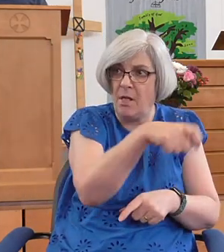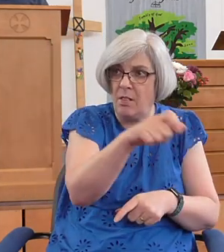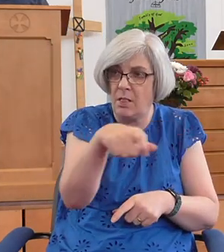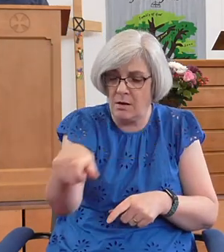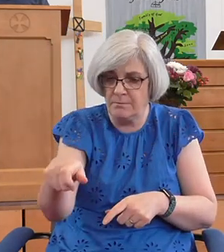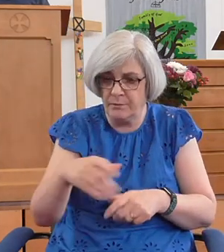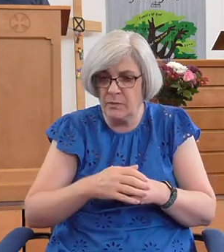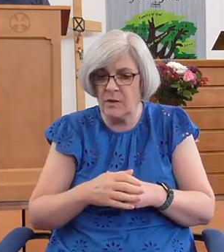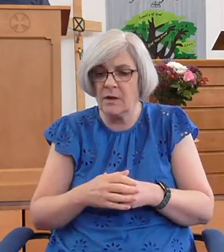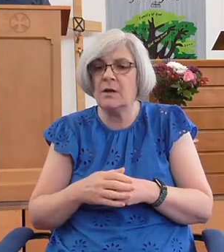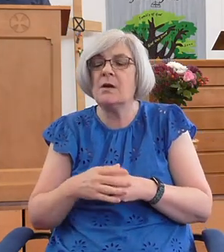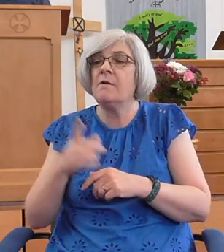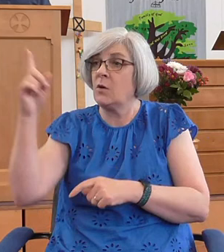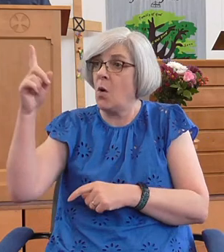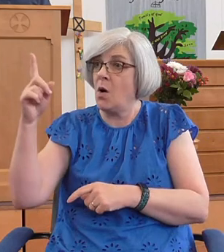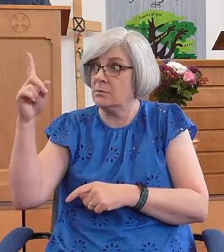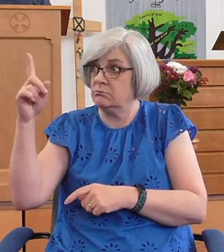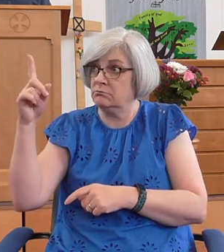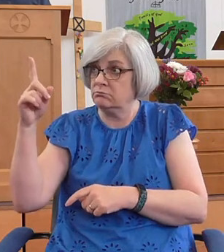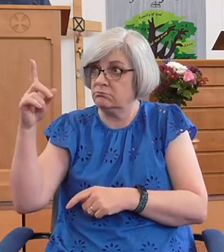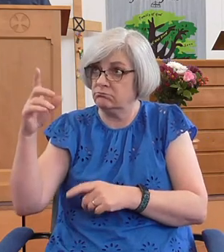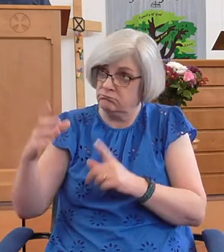God stood the test.